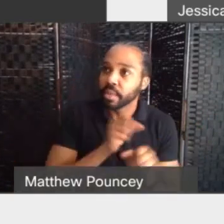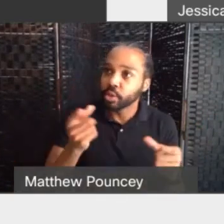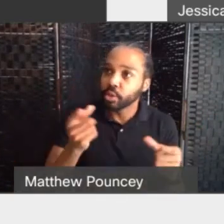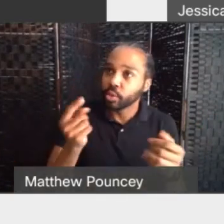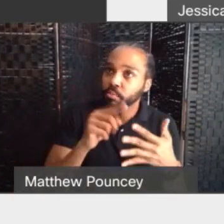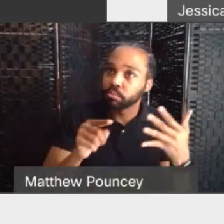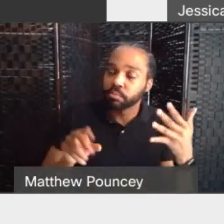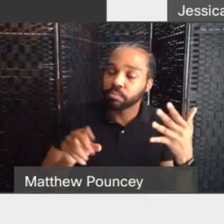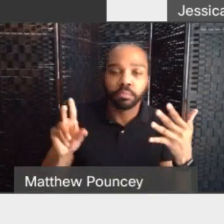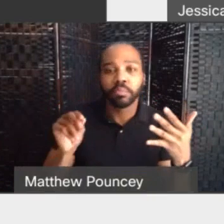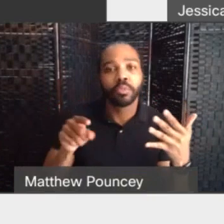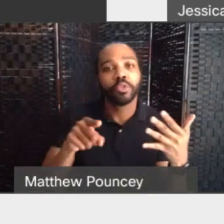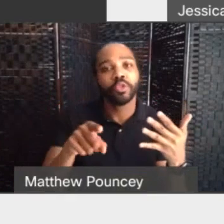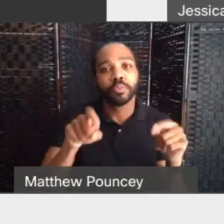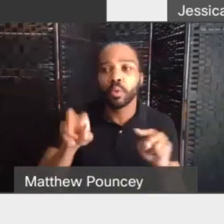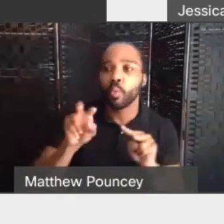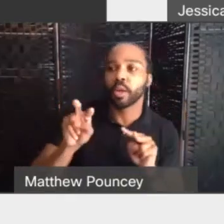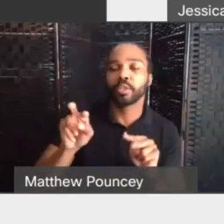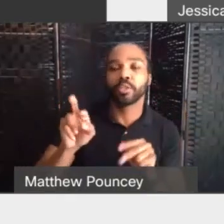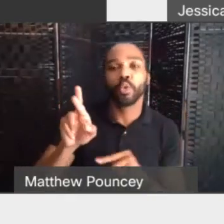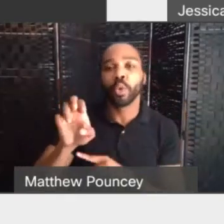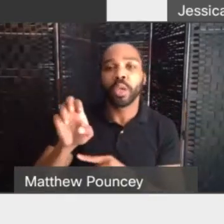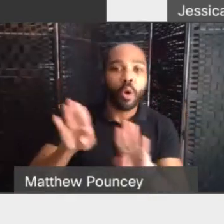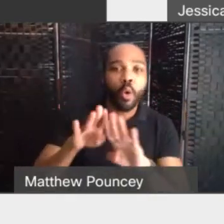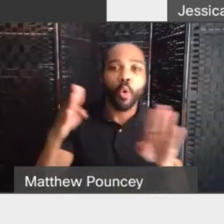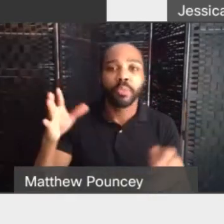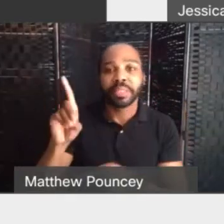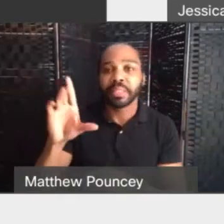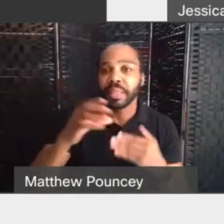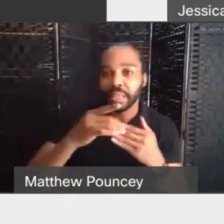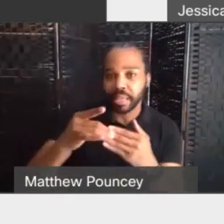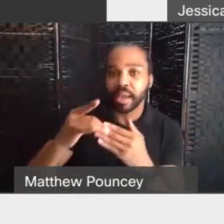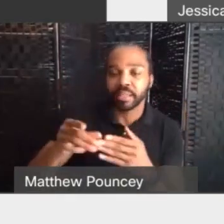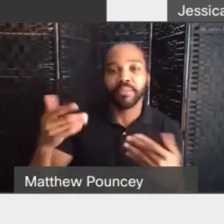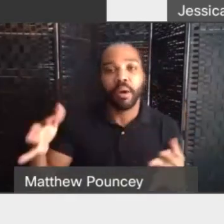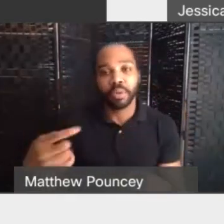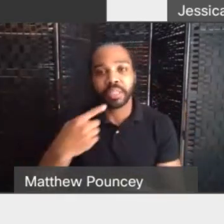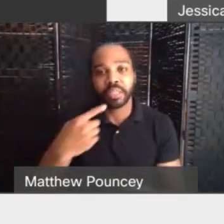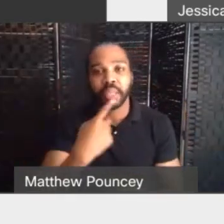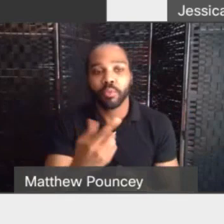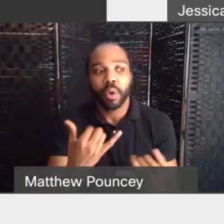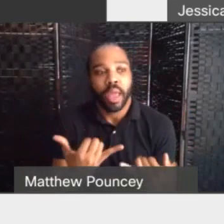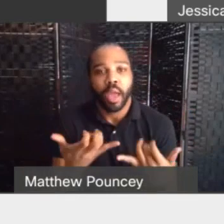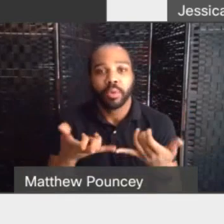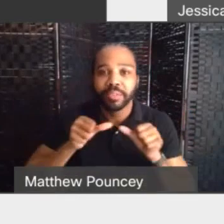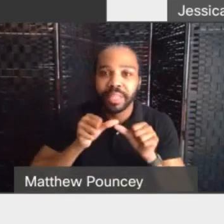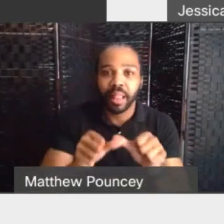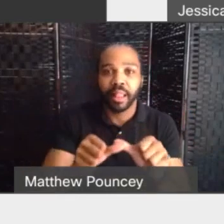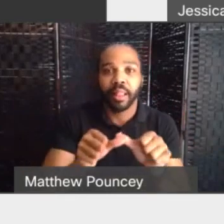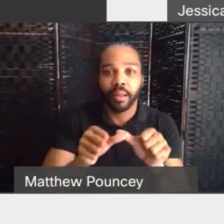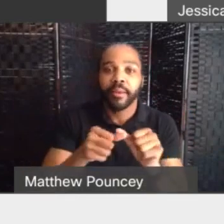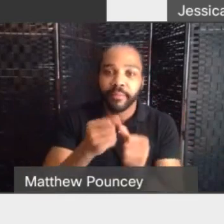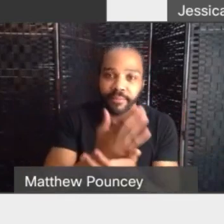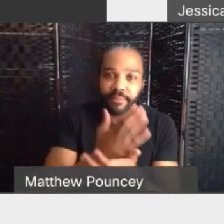the reopen DC guidance. As I say, we are still in phase 2, and the